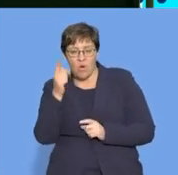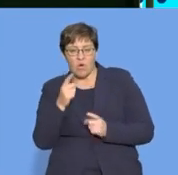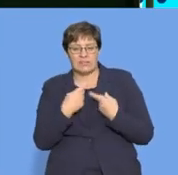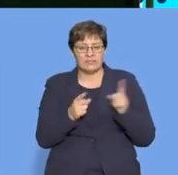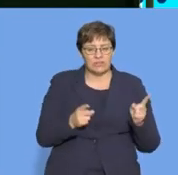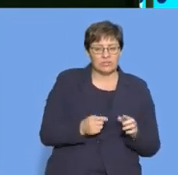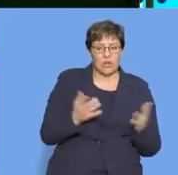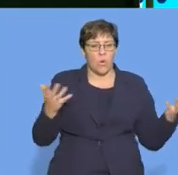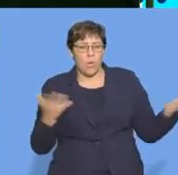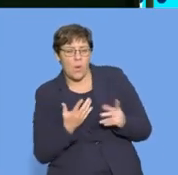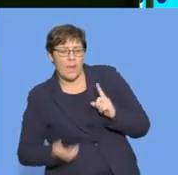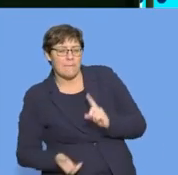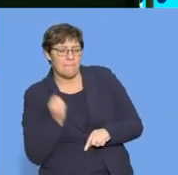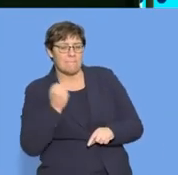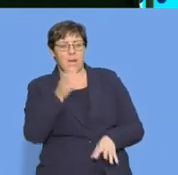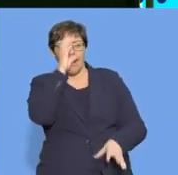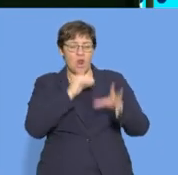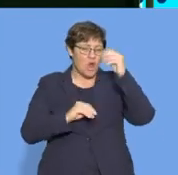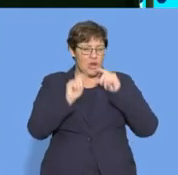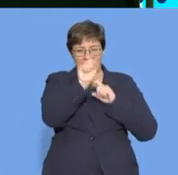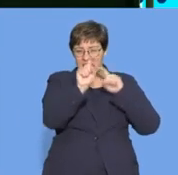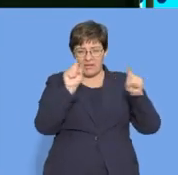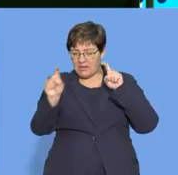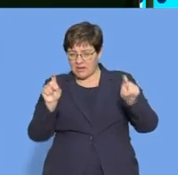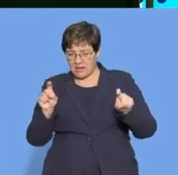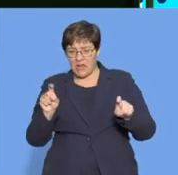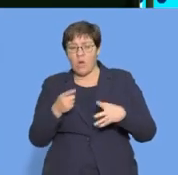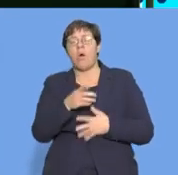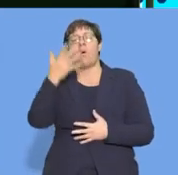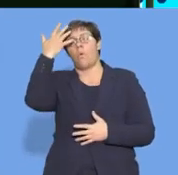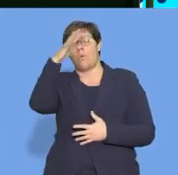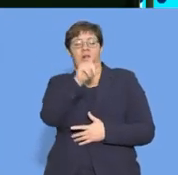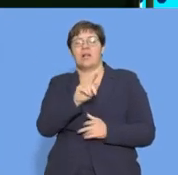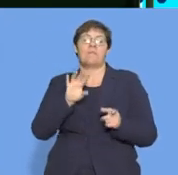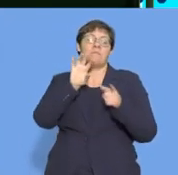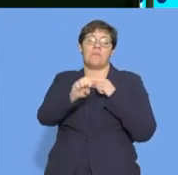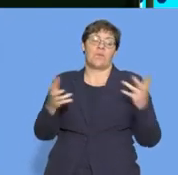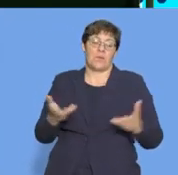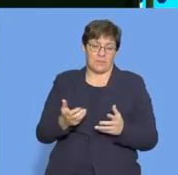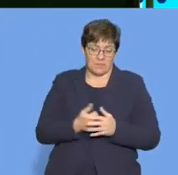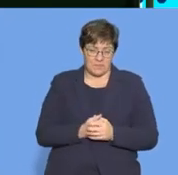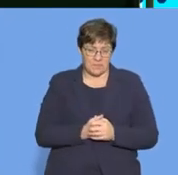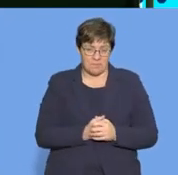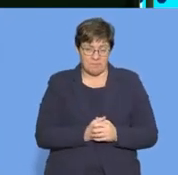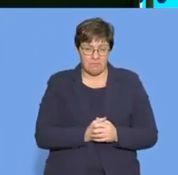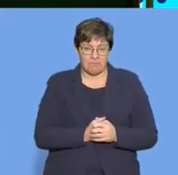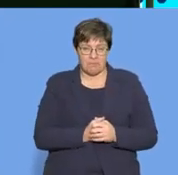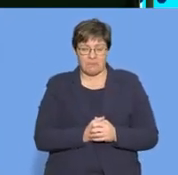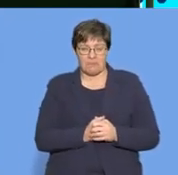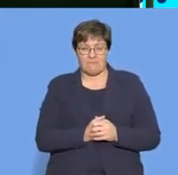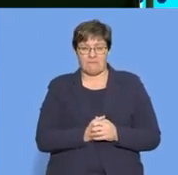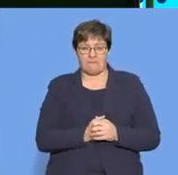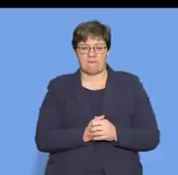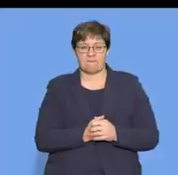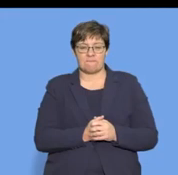where they are, and then when you learn the different species, you know where they were specifically found. Okay,